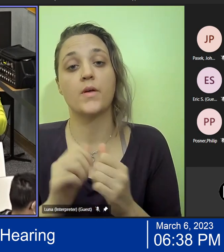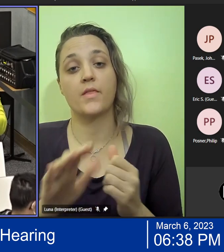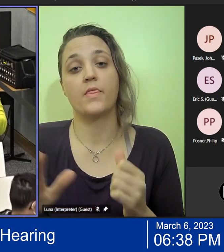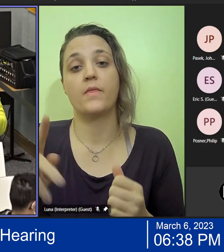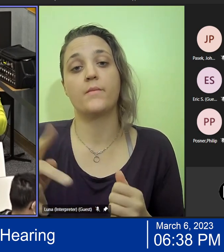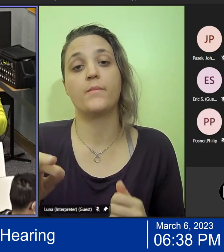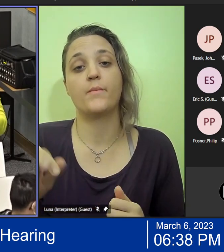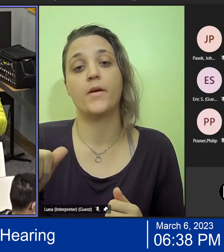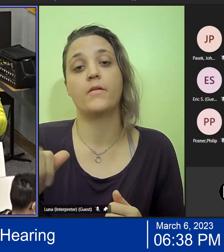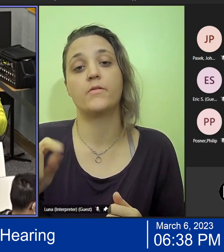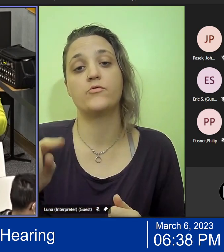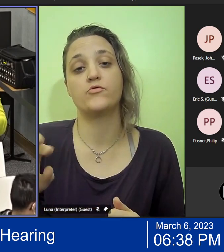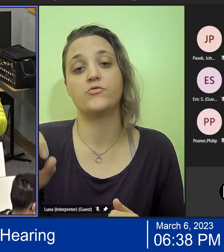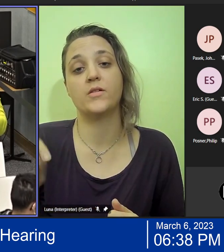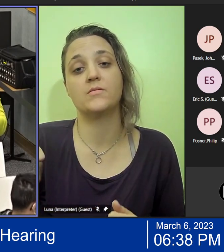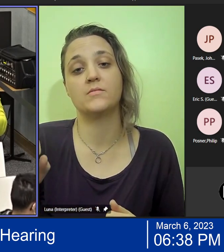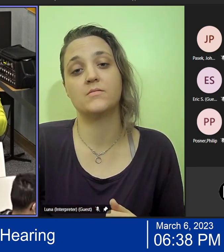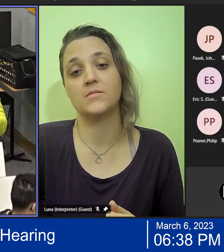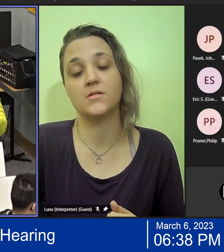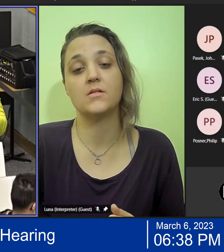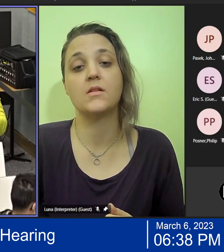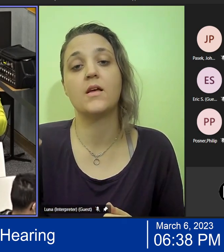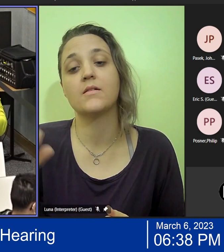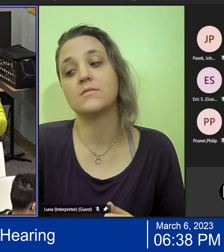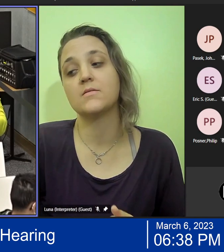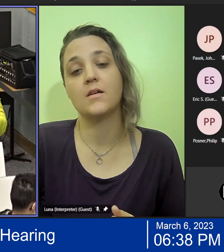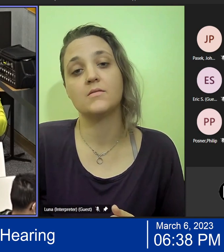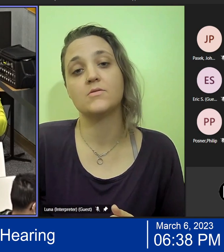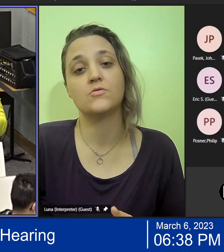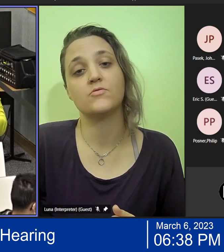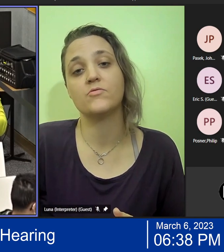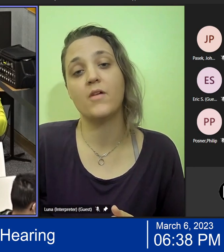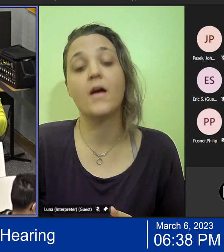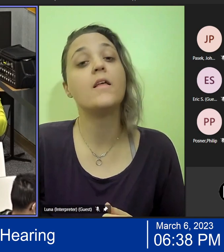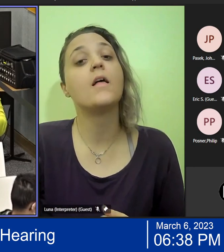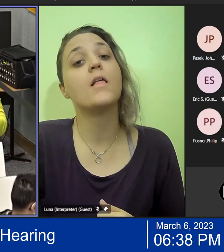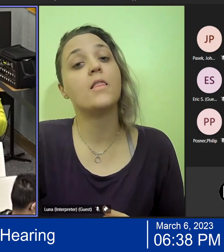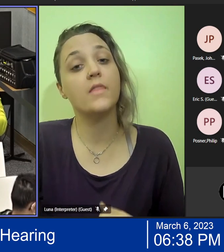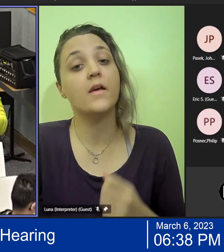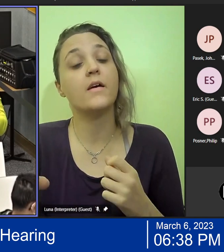City, with their paratransit with Accessor Ride, they do